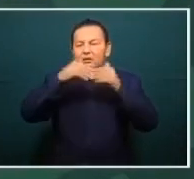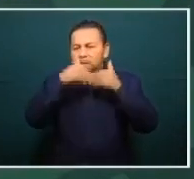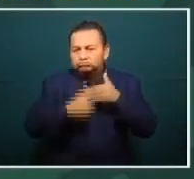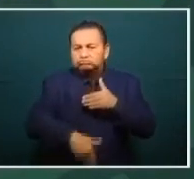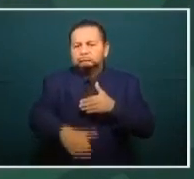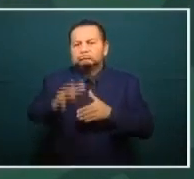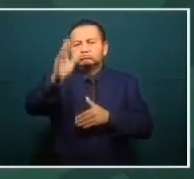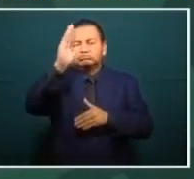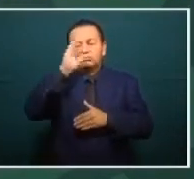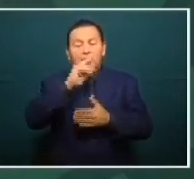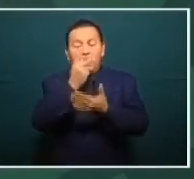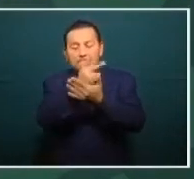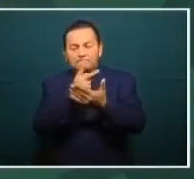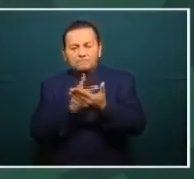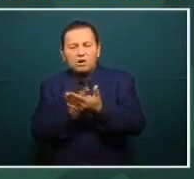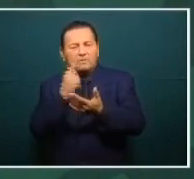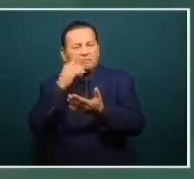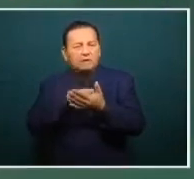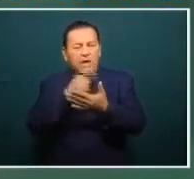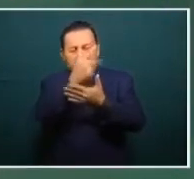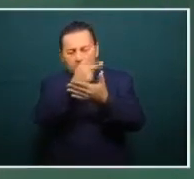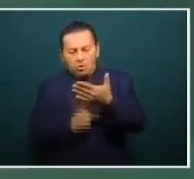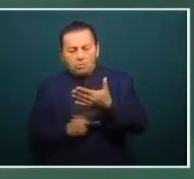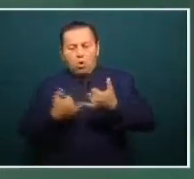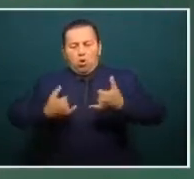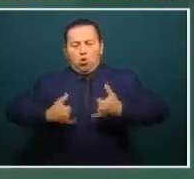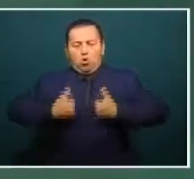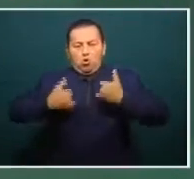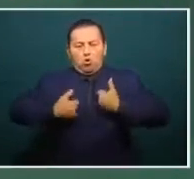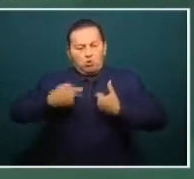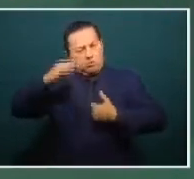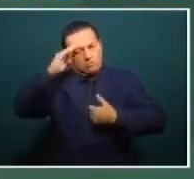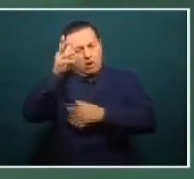And the next year it's 200,000 more.